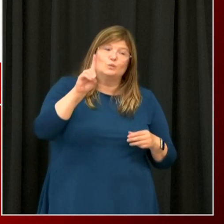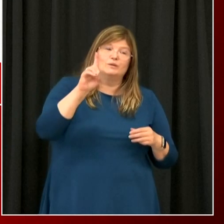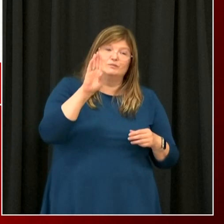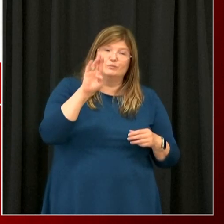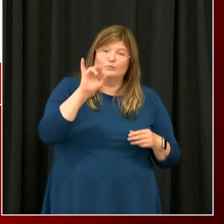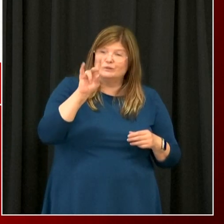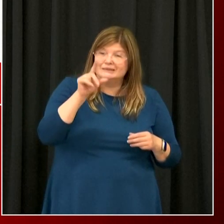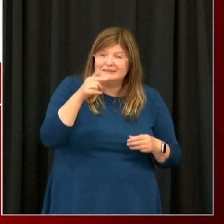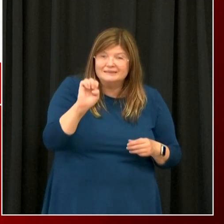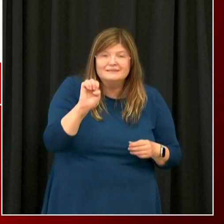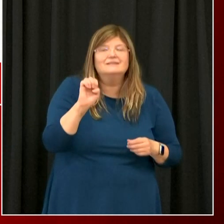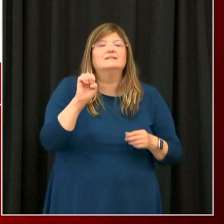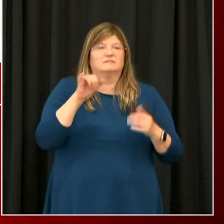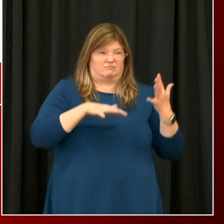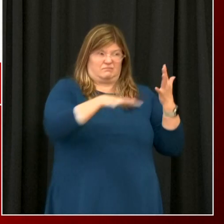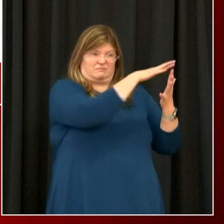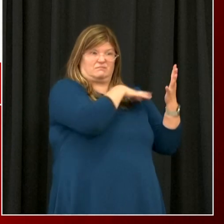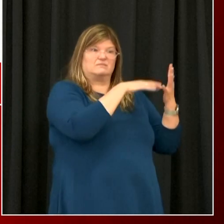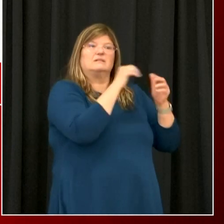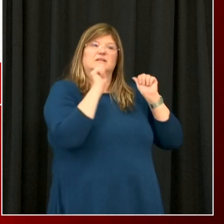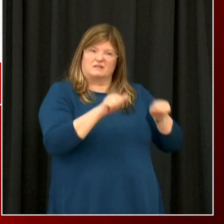chat feature on